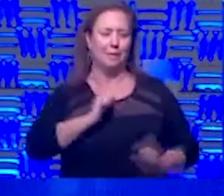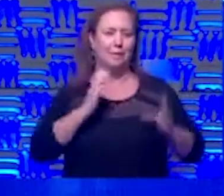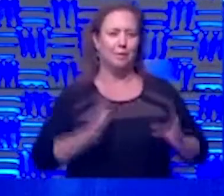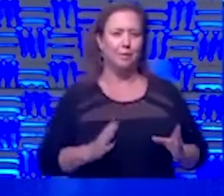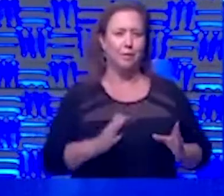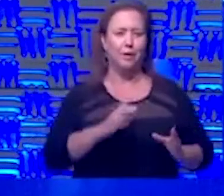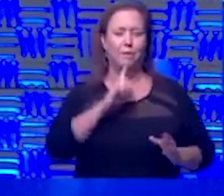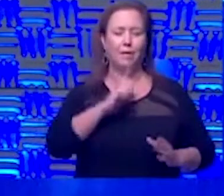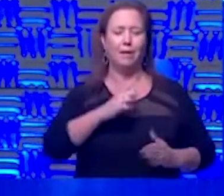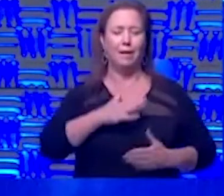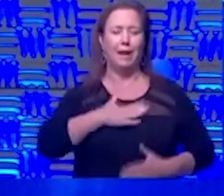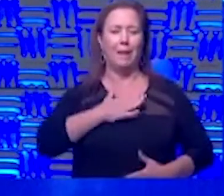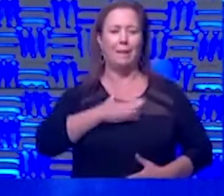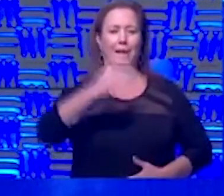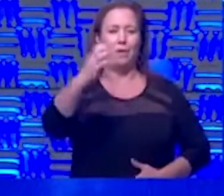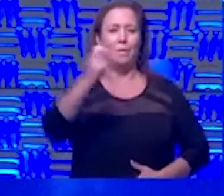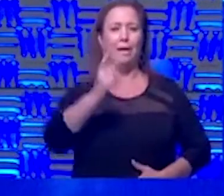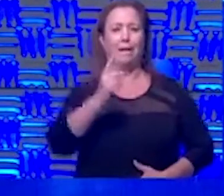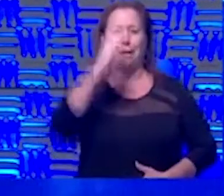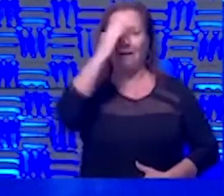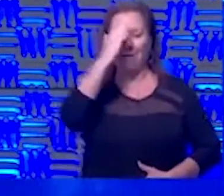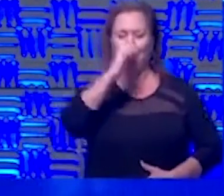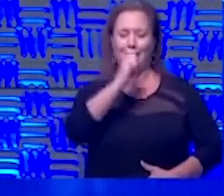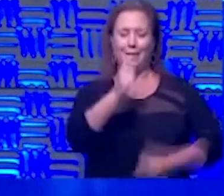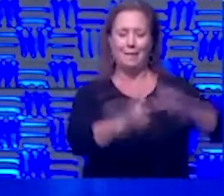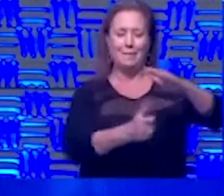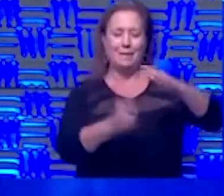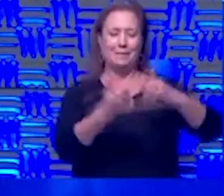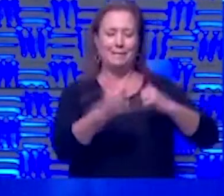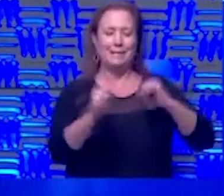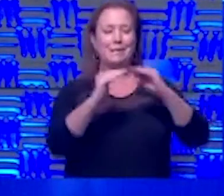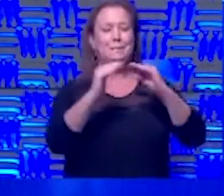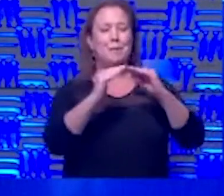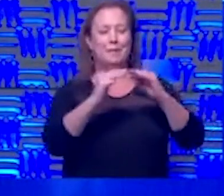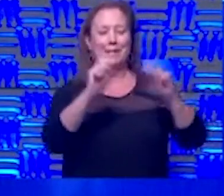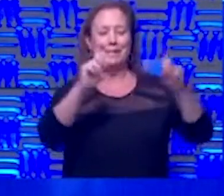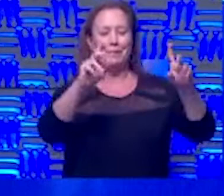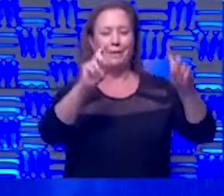always a delight to have you back on the program, even if you're not in the basement. I guess that's okay.